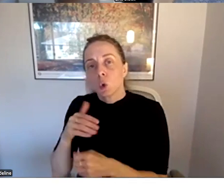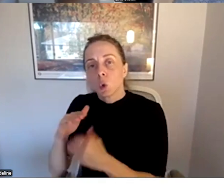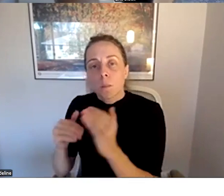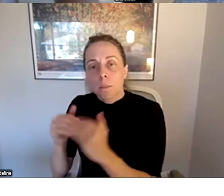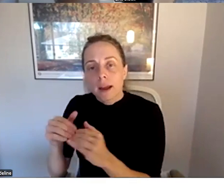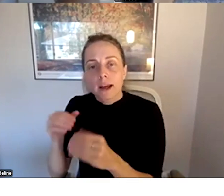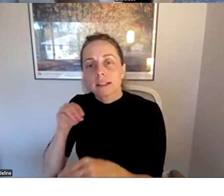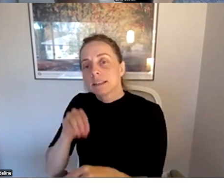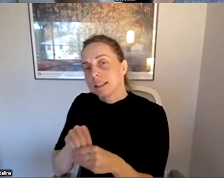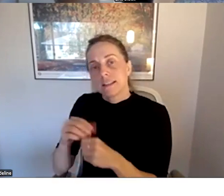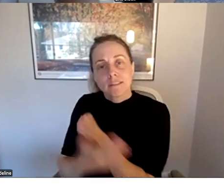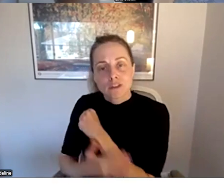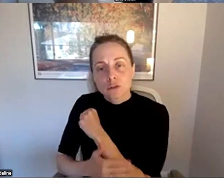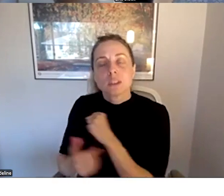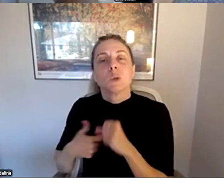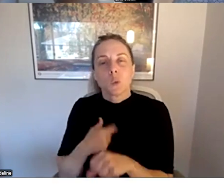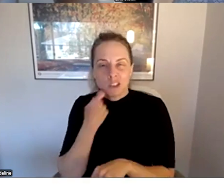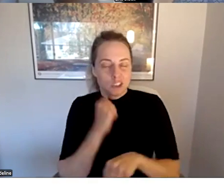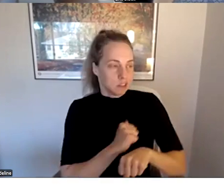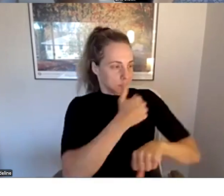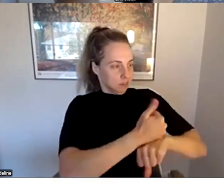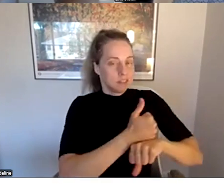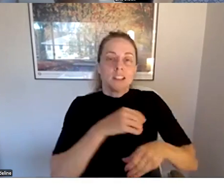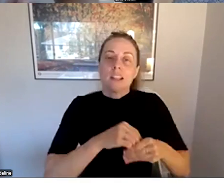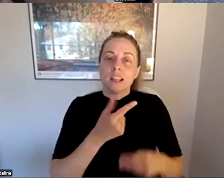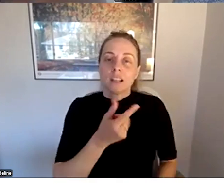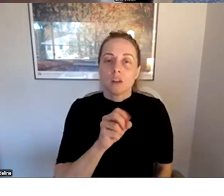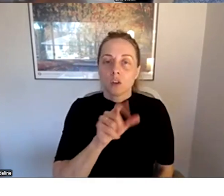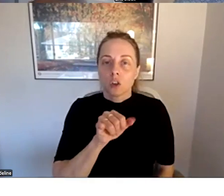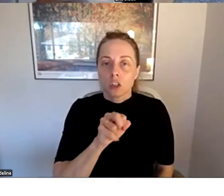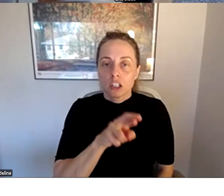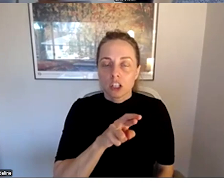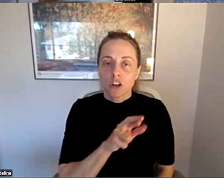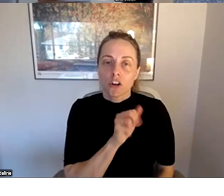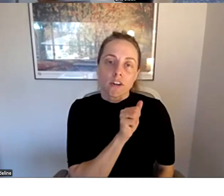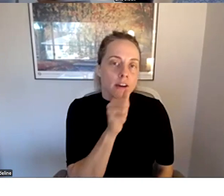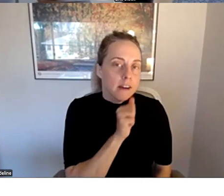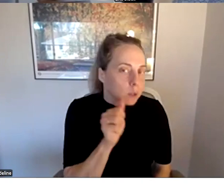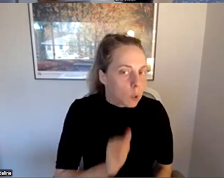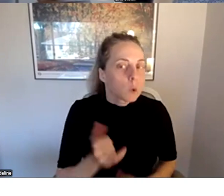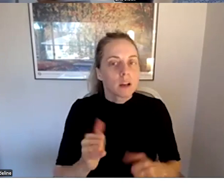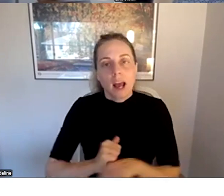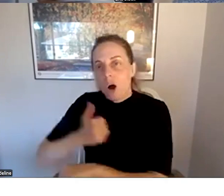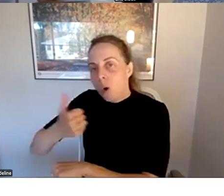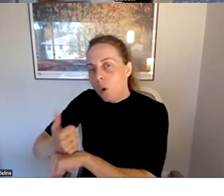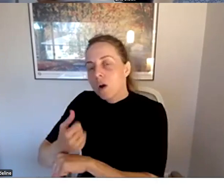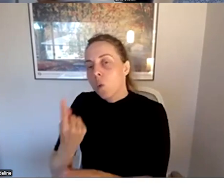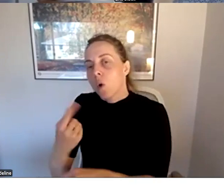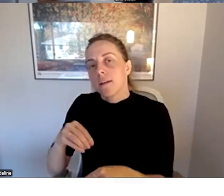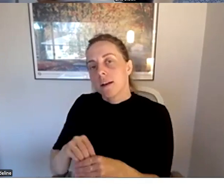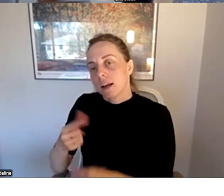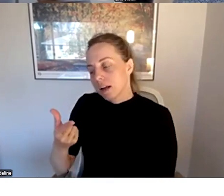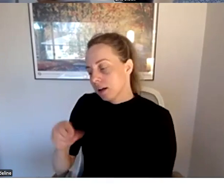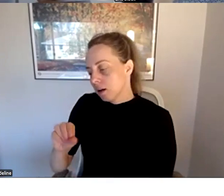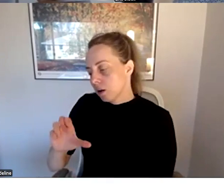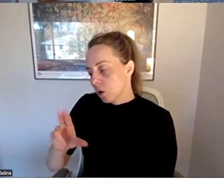Goodyear, Arizona, and now another one in Locust Grove, Georgia. Huge opportunities to take just some processes and automate